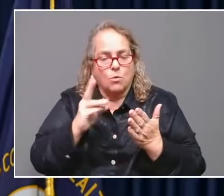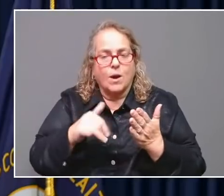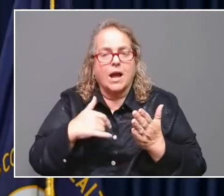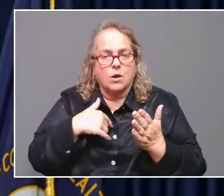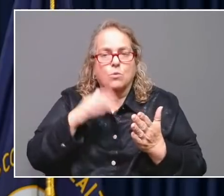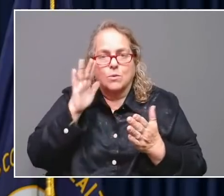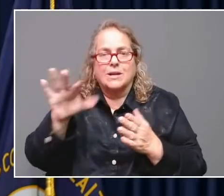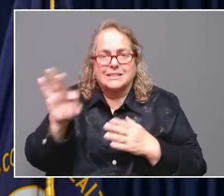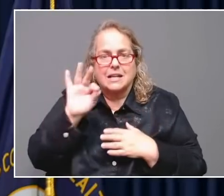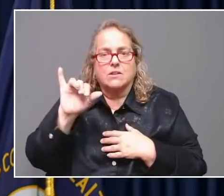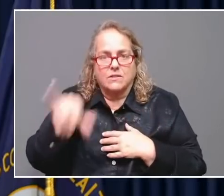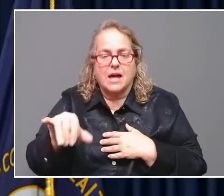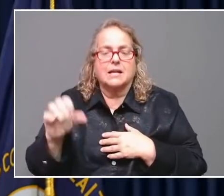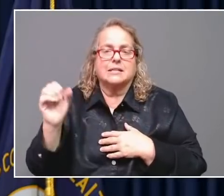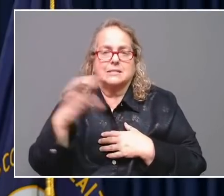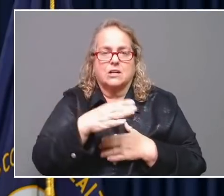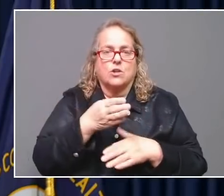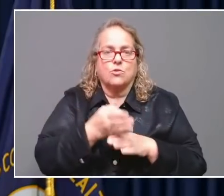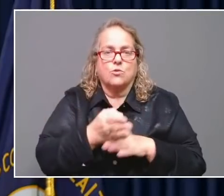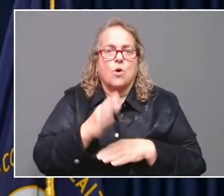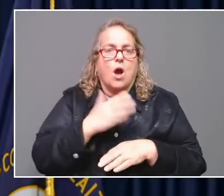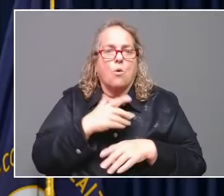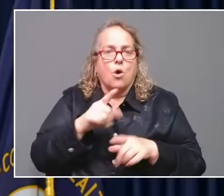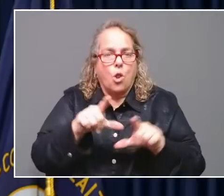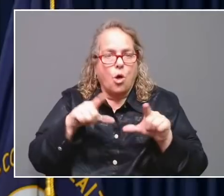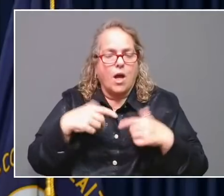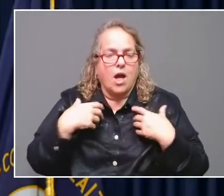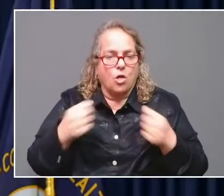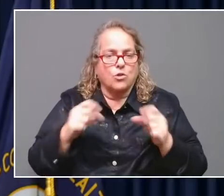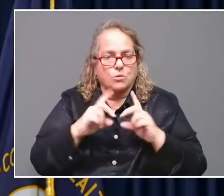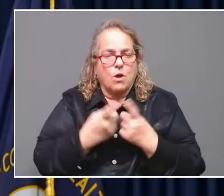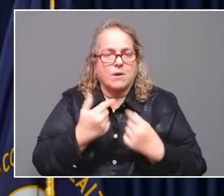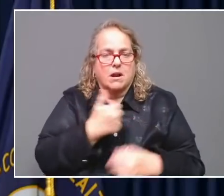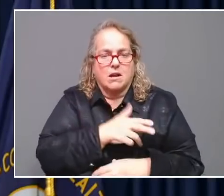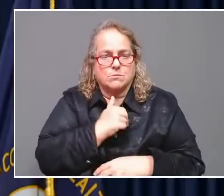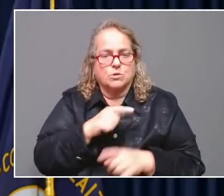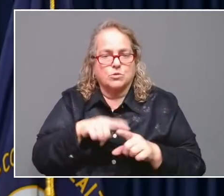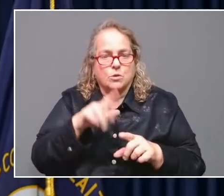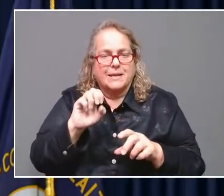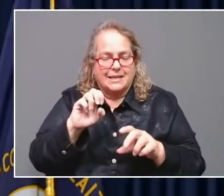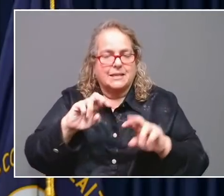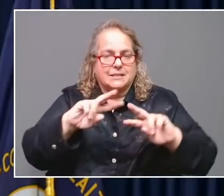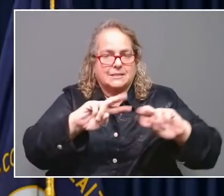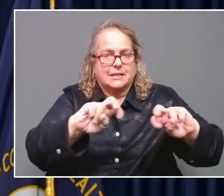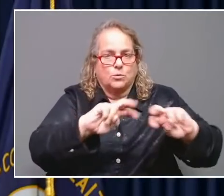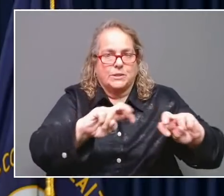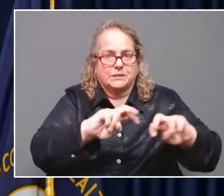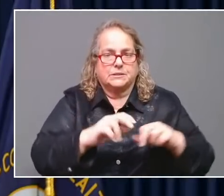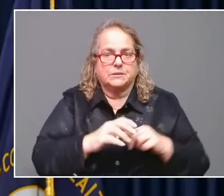selected through our local health departments, our hospitals, and others to be sequenced. Stu Johnson.